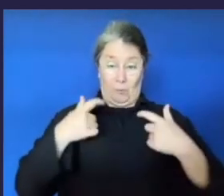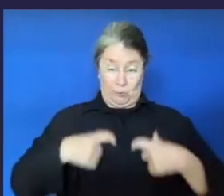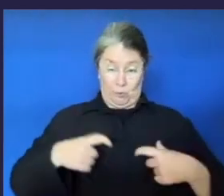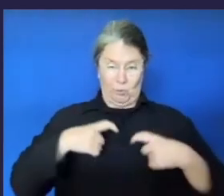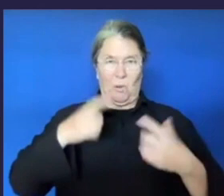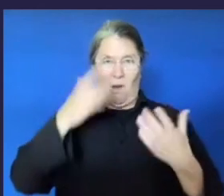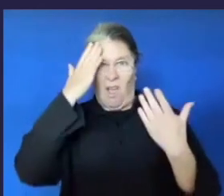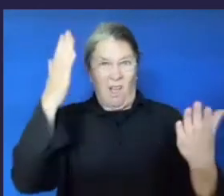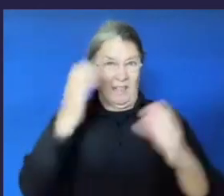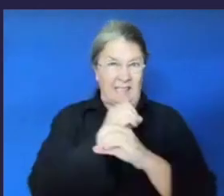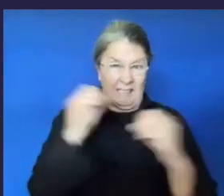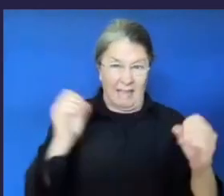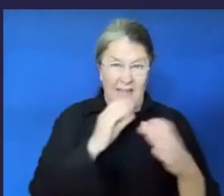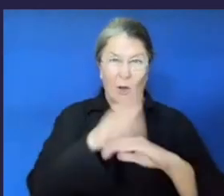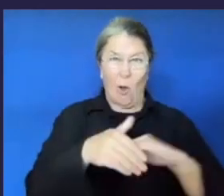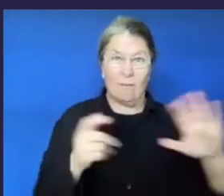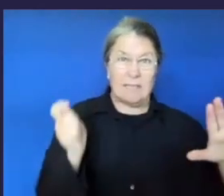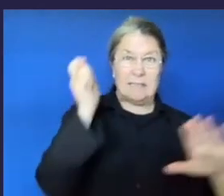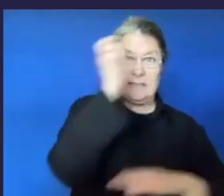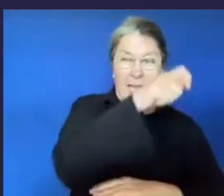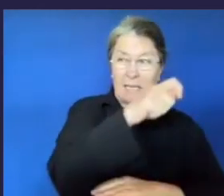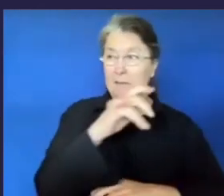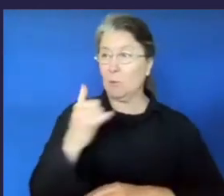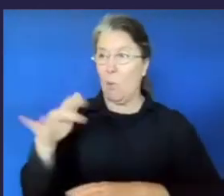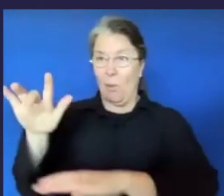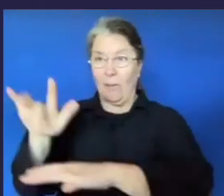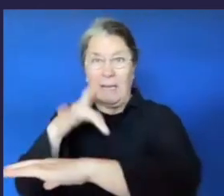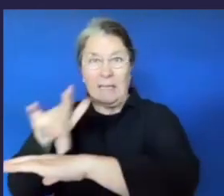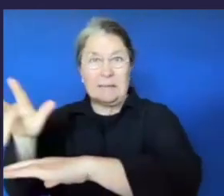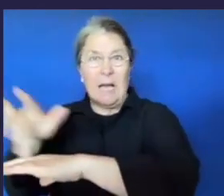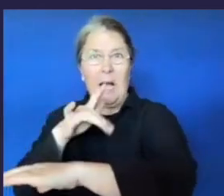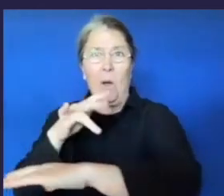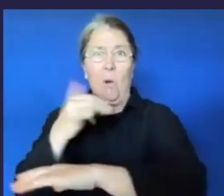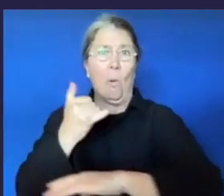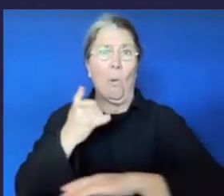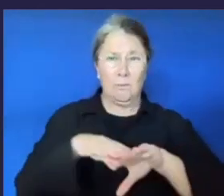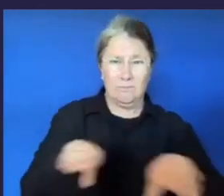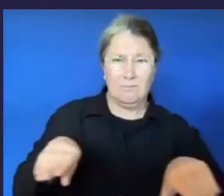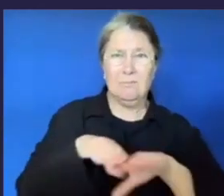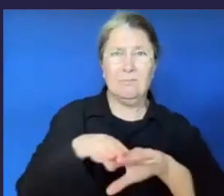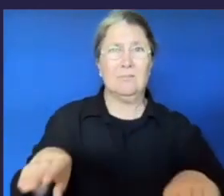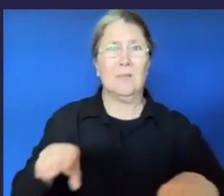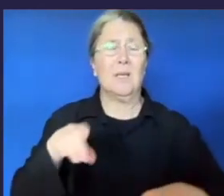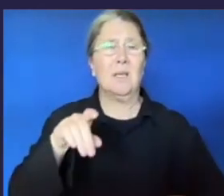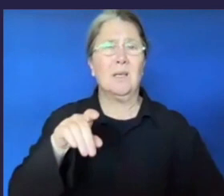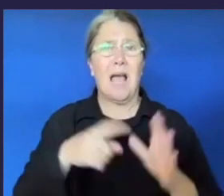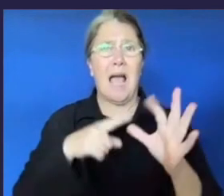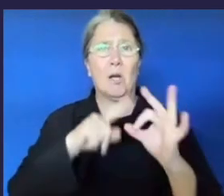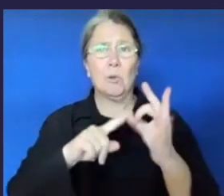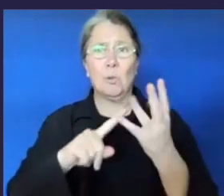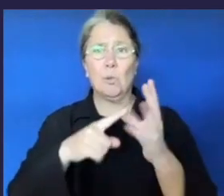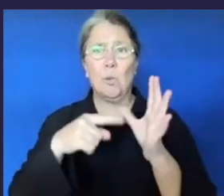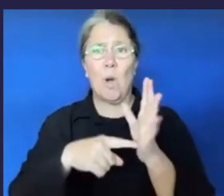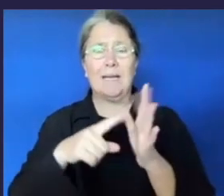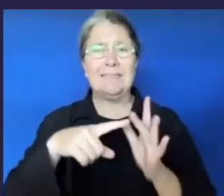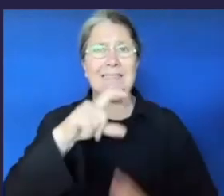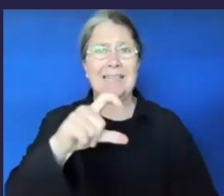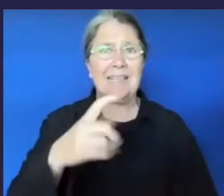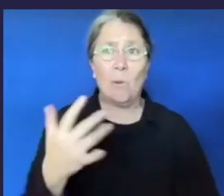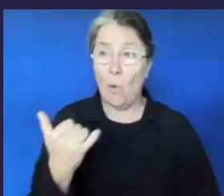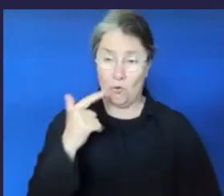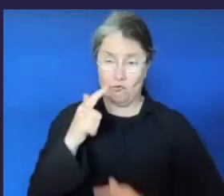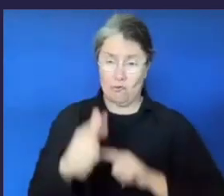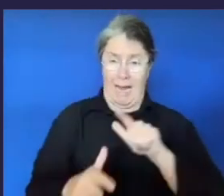world or the sports and aquatic world or transport or floristry, which is some other industries that we've helped people connect into. And that's